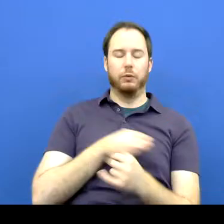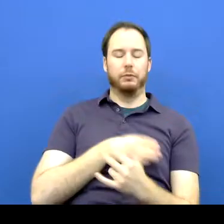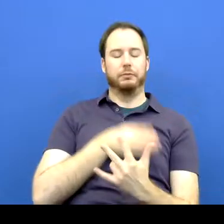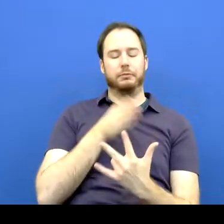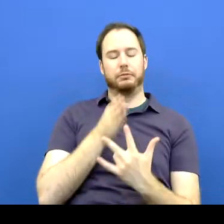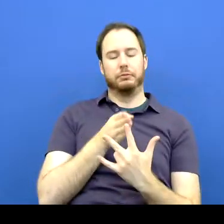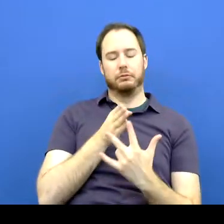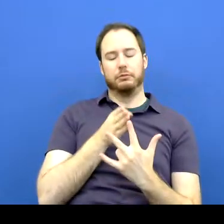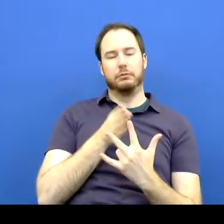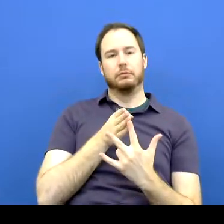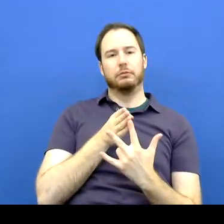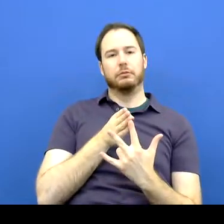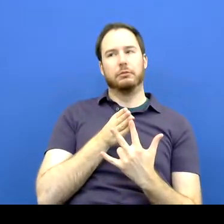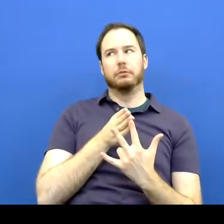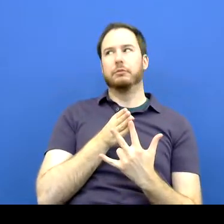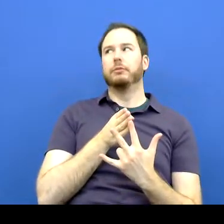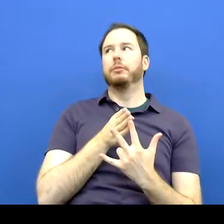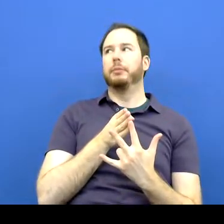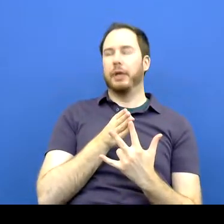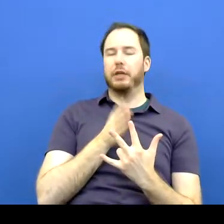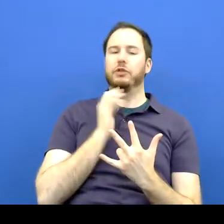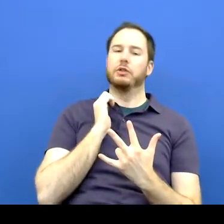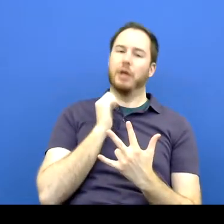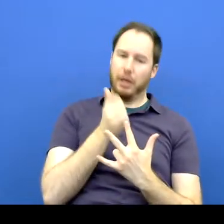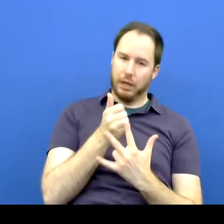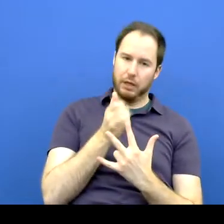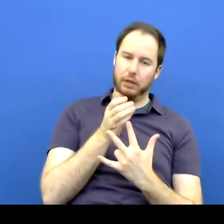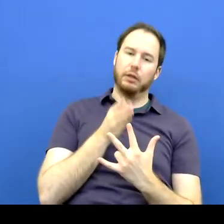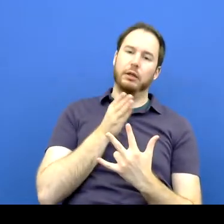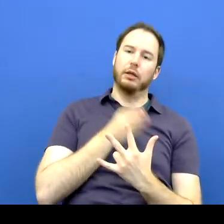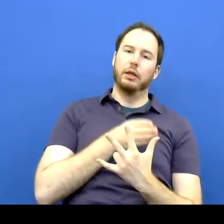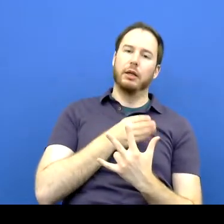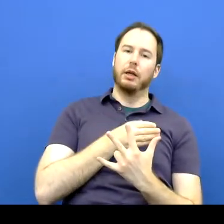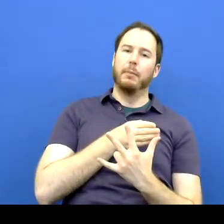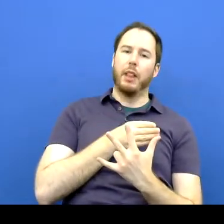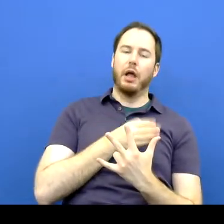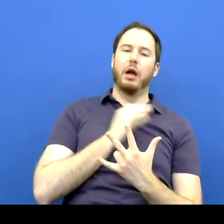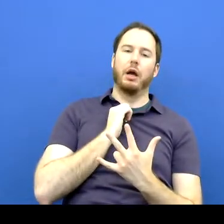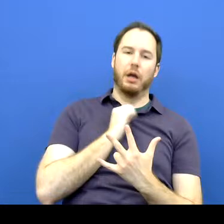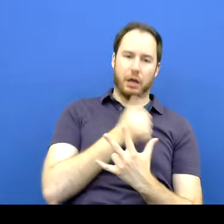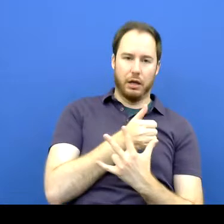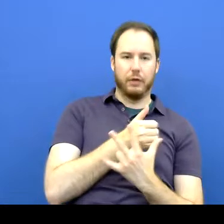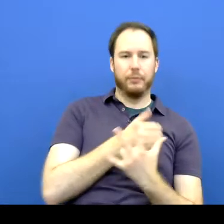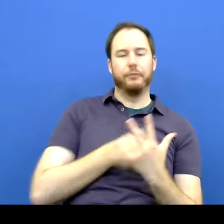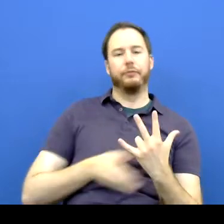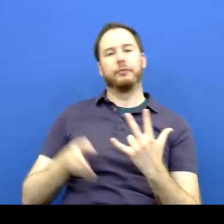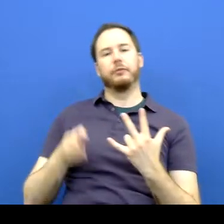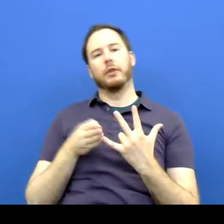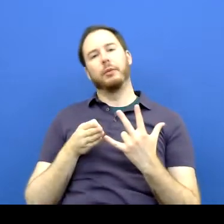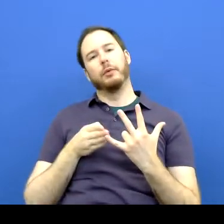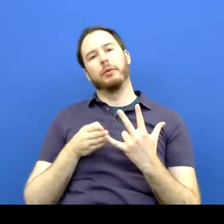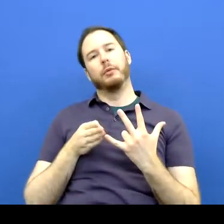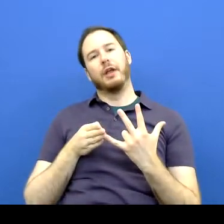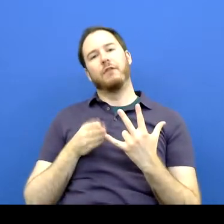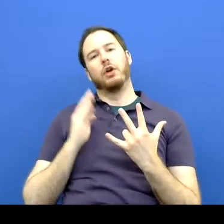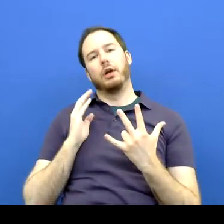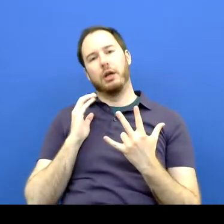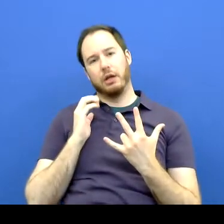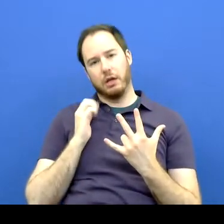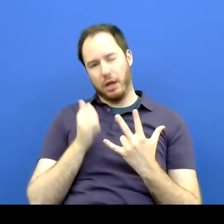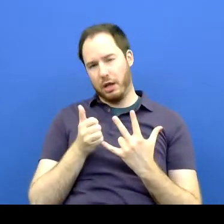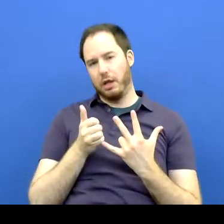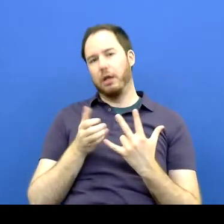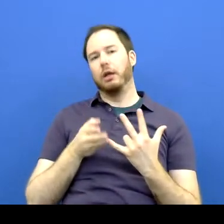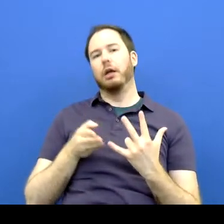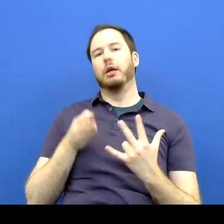roll. Councilmember Page, Aye. Councilmember Blanca, Aye. Councilmember Stafford,